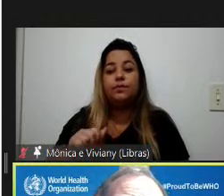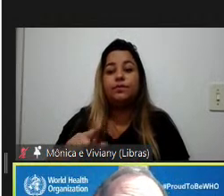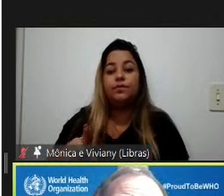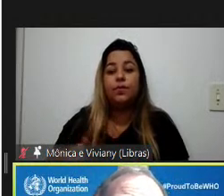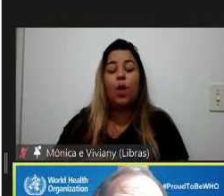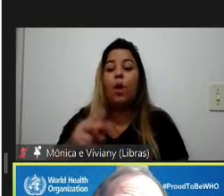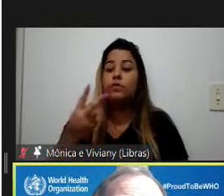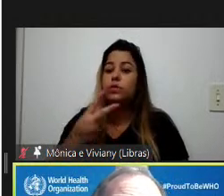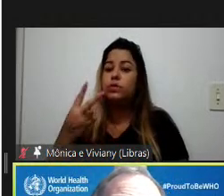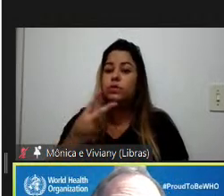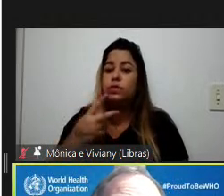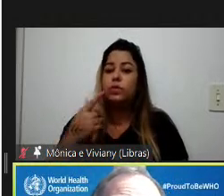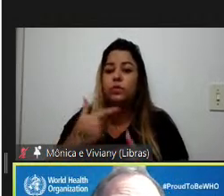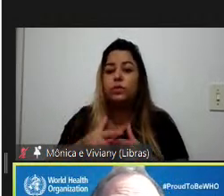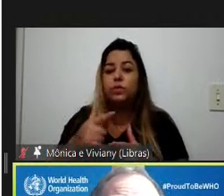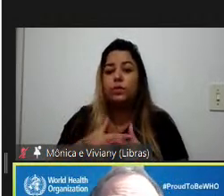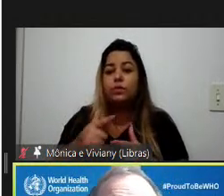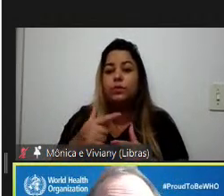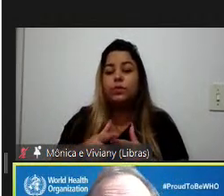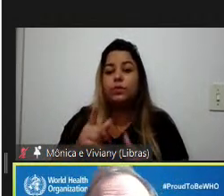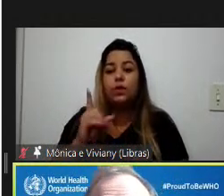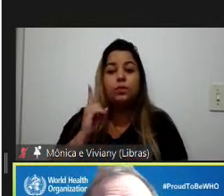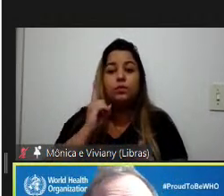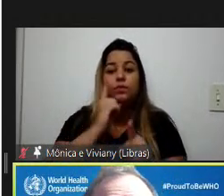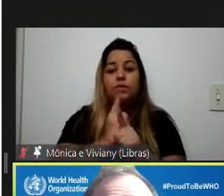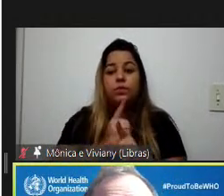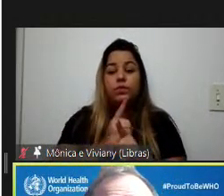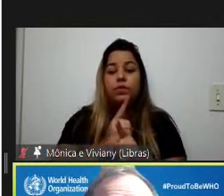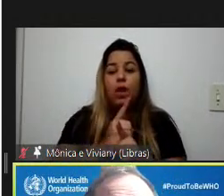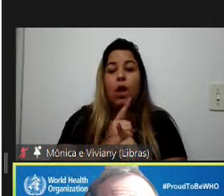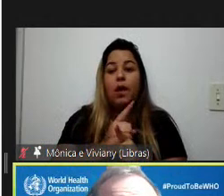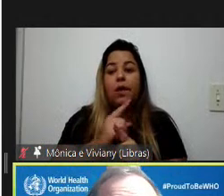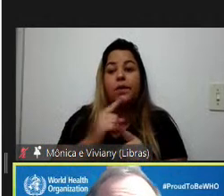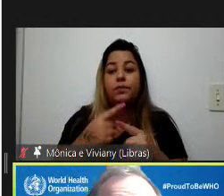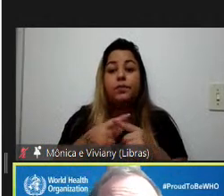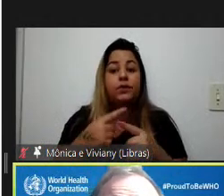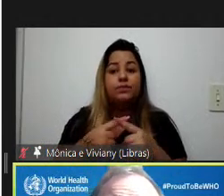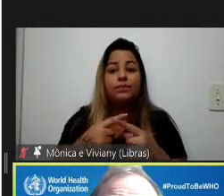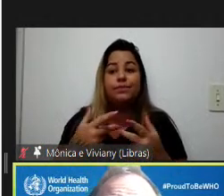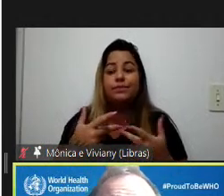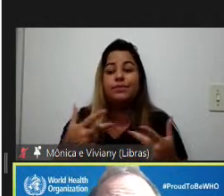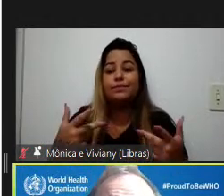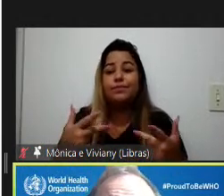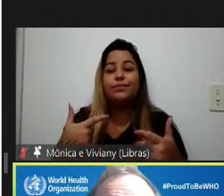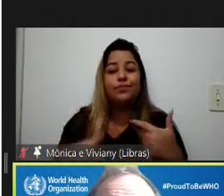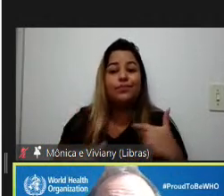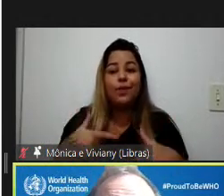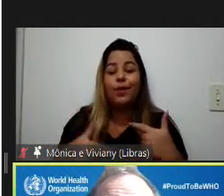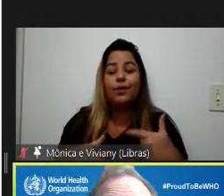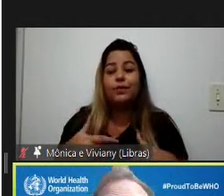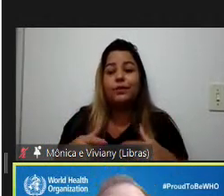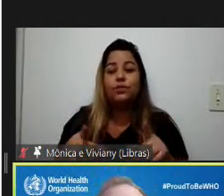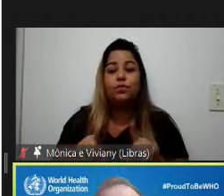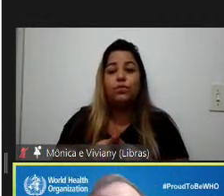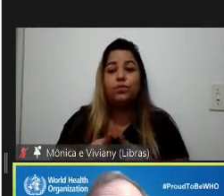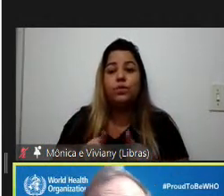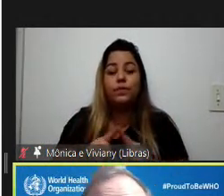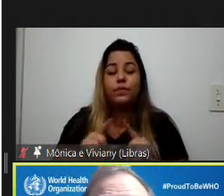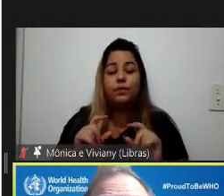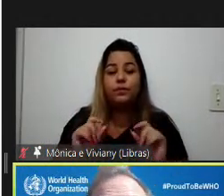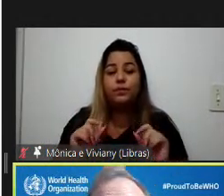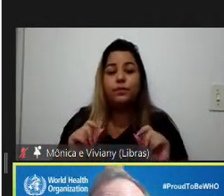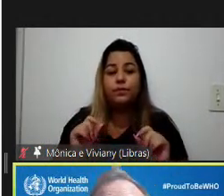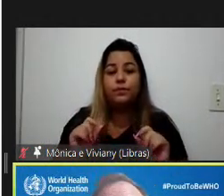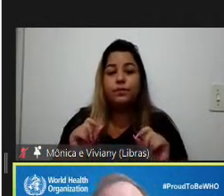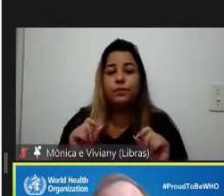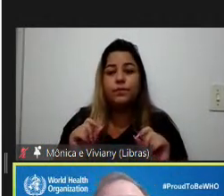that while certain health services are delivered to certain proportion of the population, the